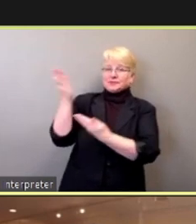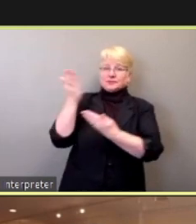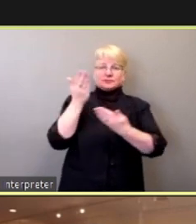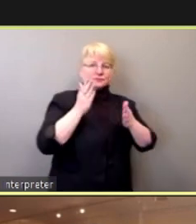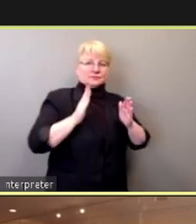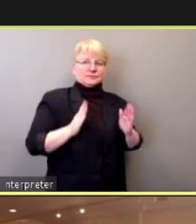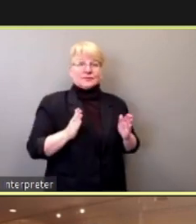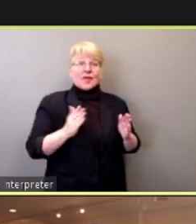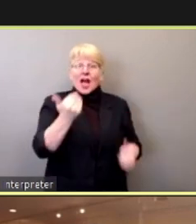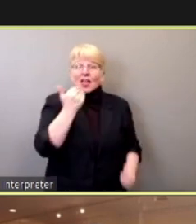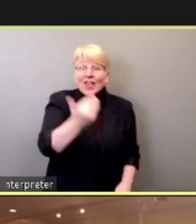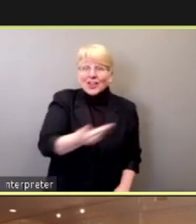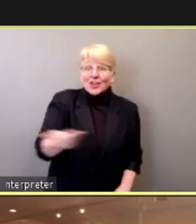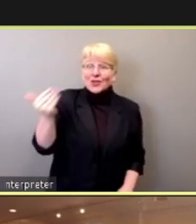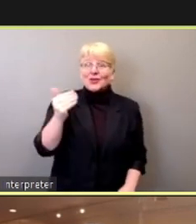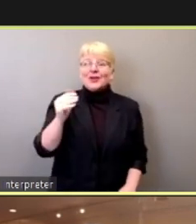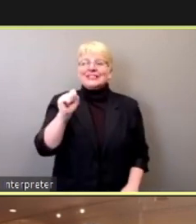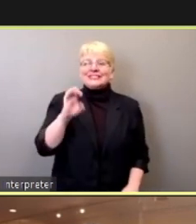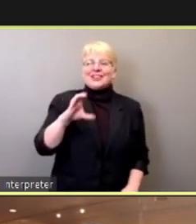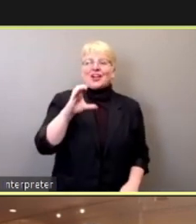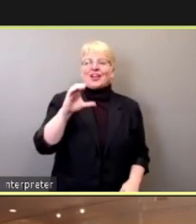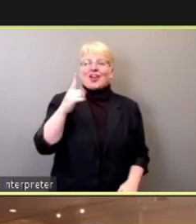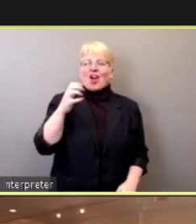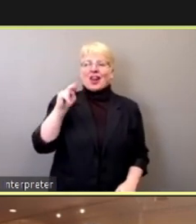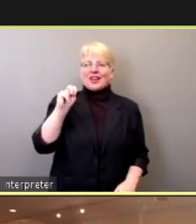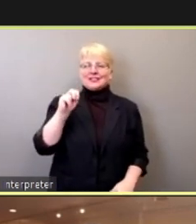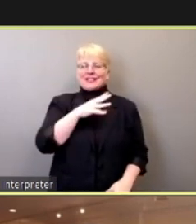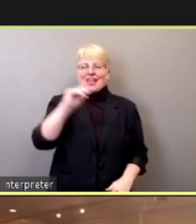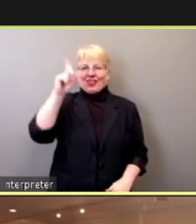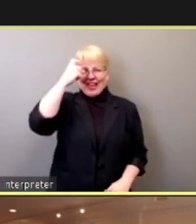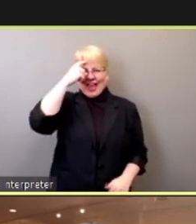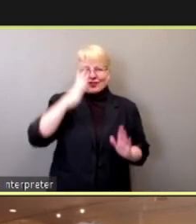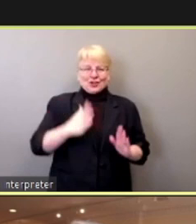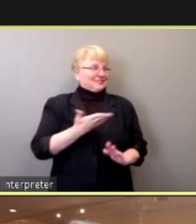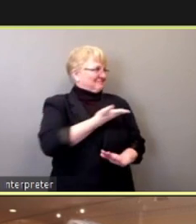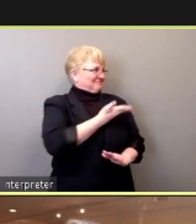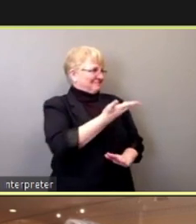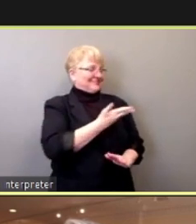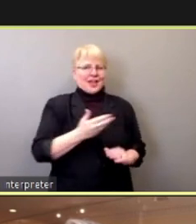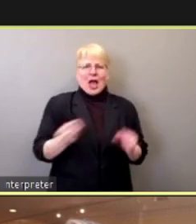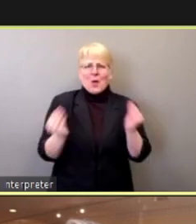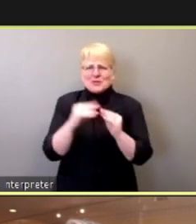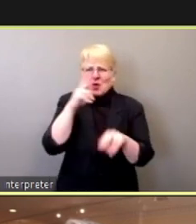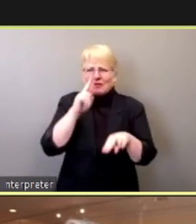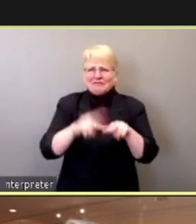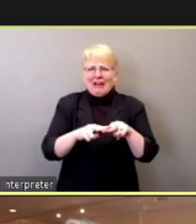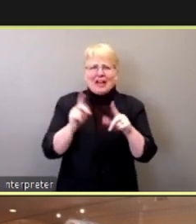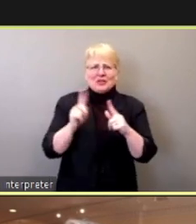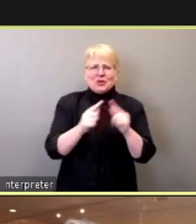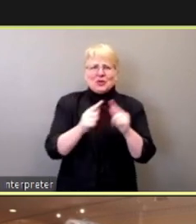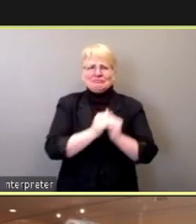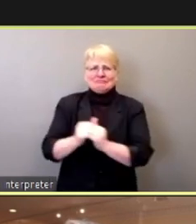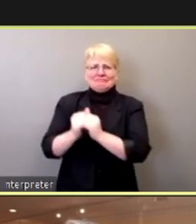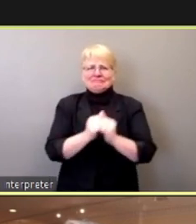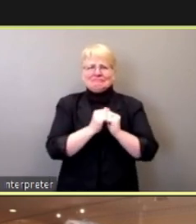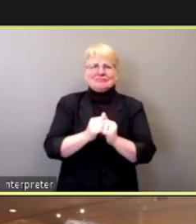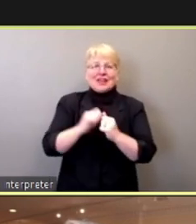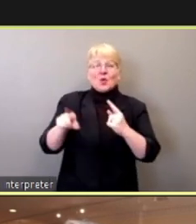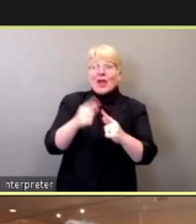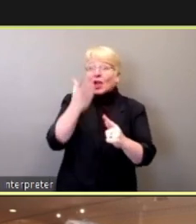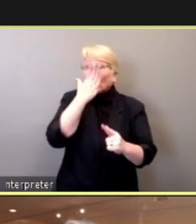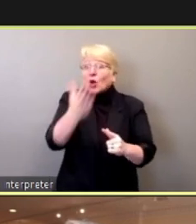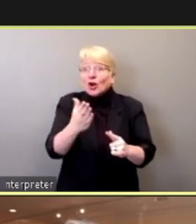Thank you very much, Secretary Collins and Governor. It's always more fun to do these press conferences when the news is good,